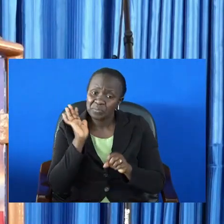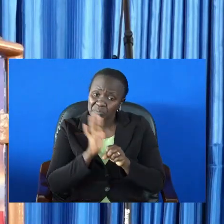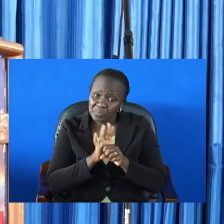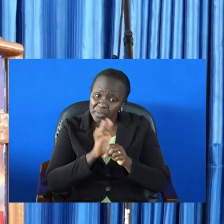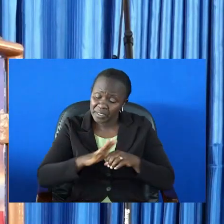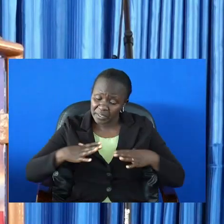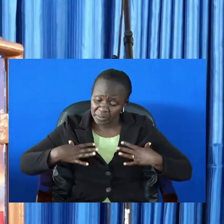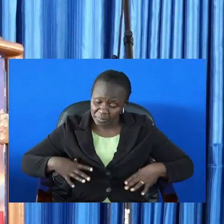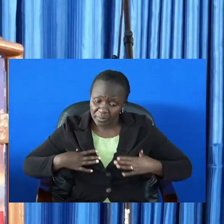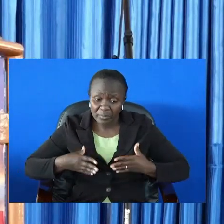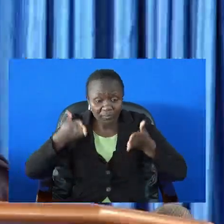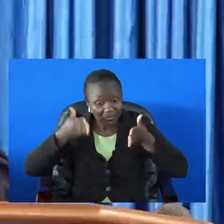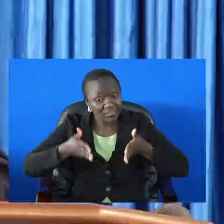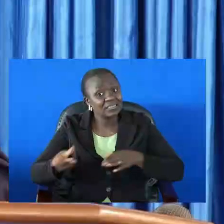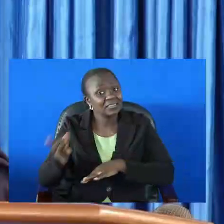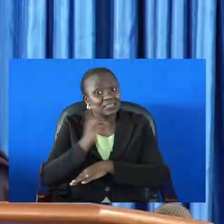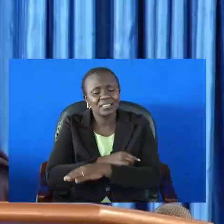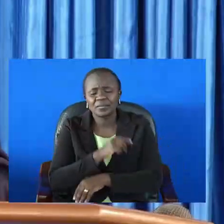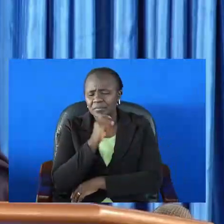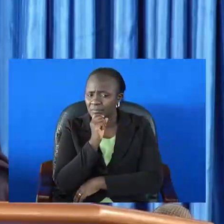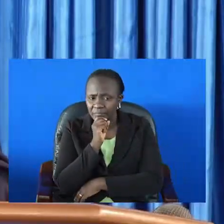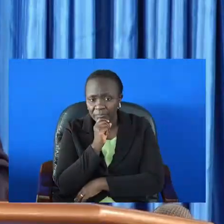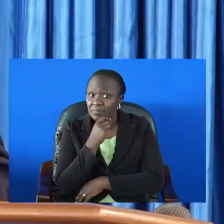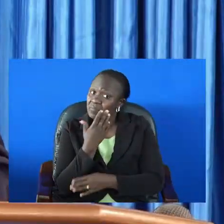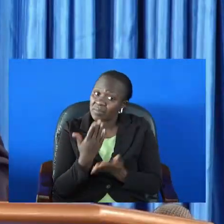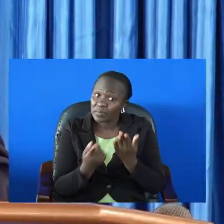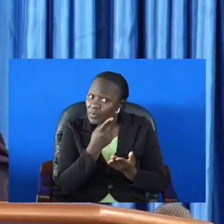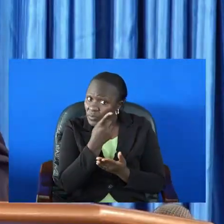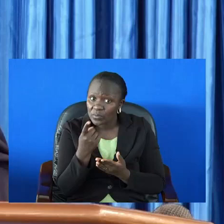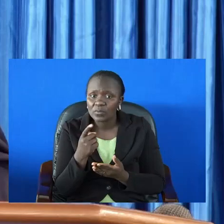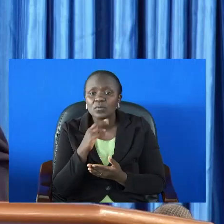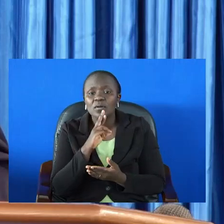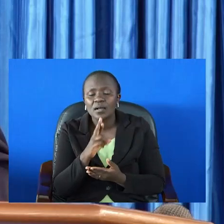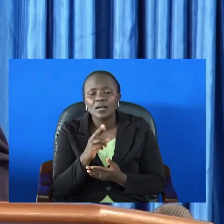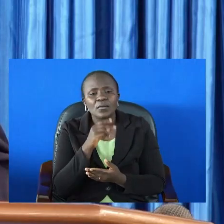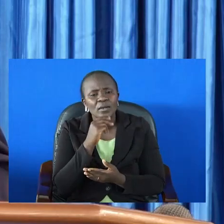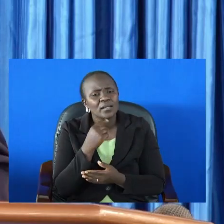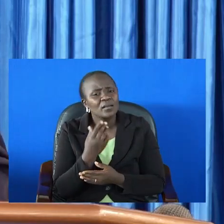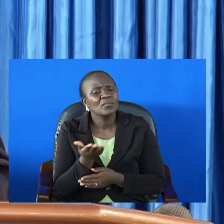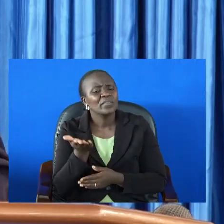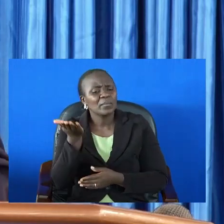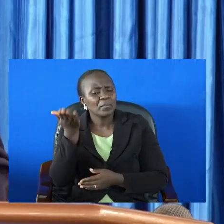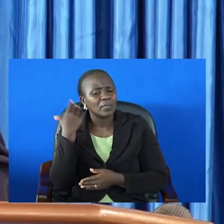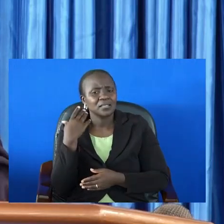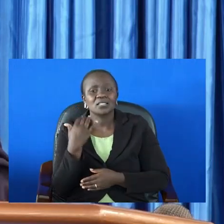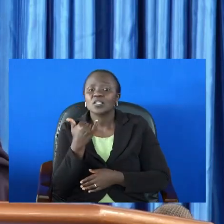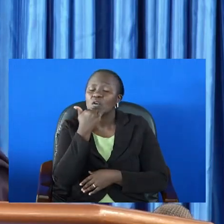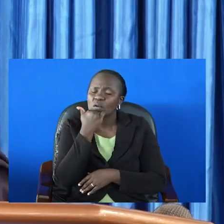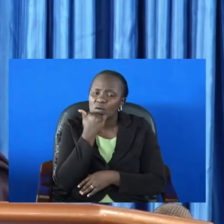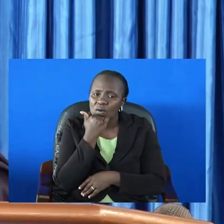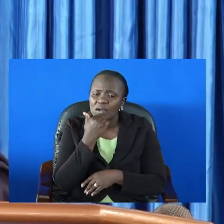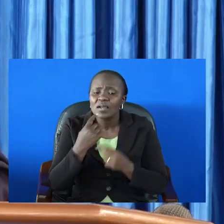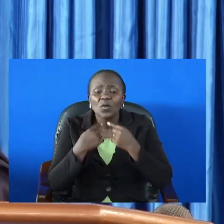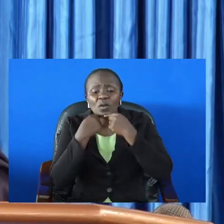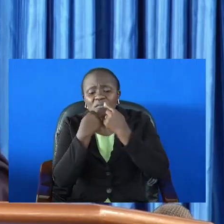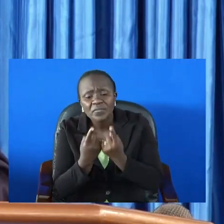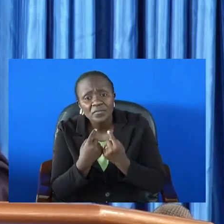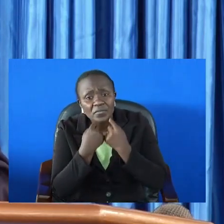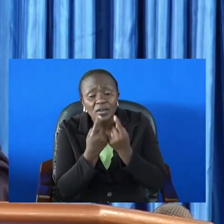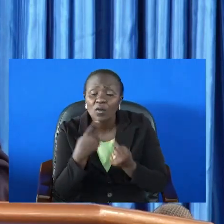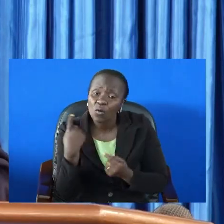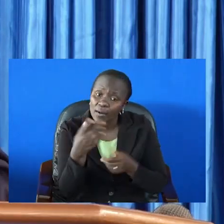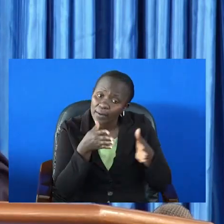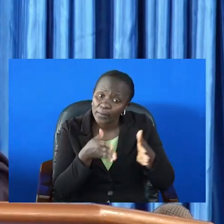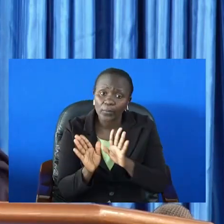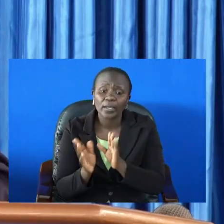who are regretting today. You may be one of them who is regretting of their past mistakes. Repent. That is the only